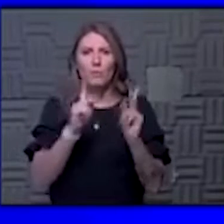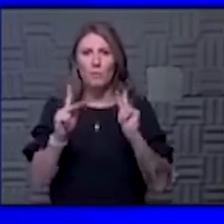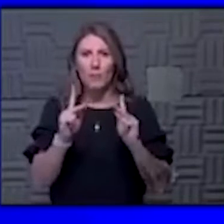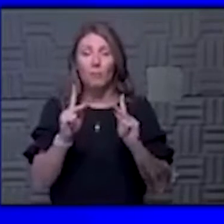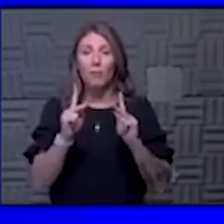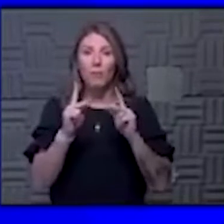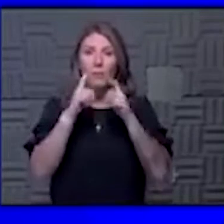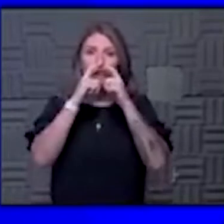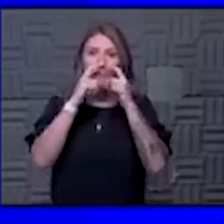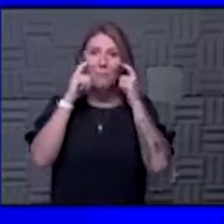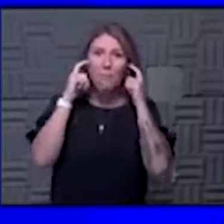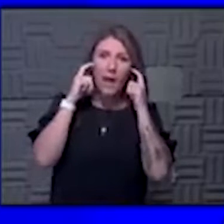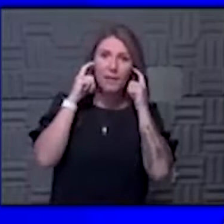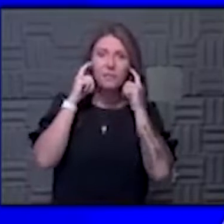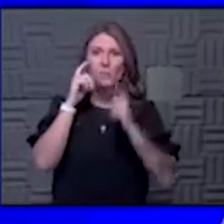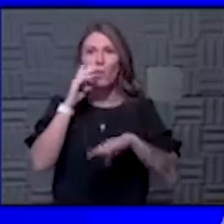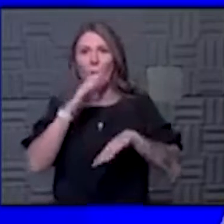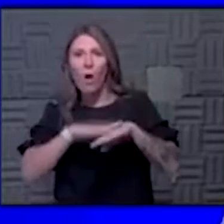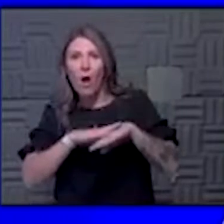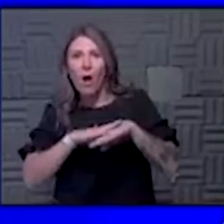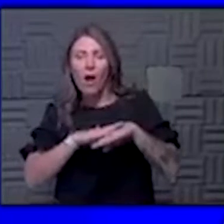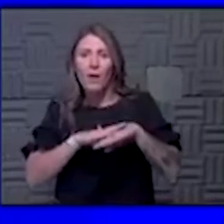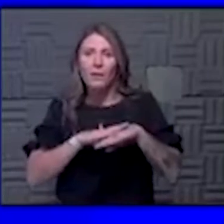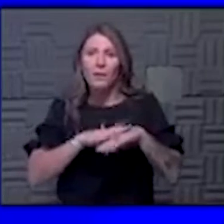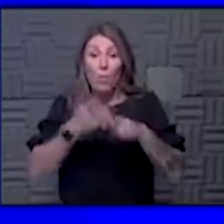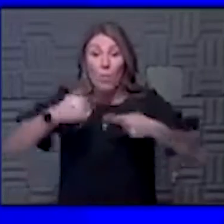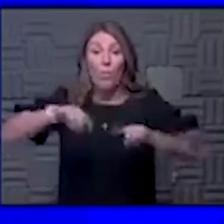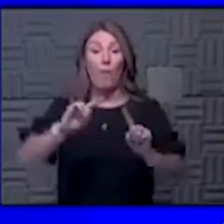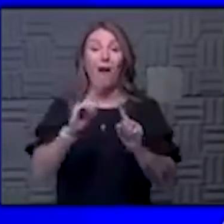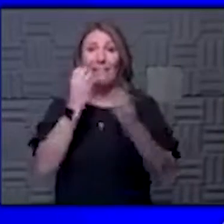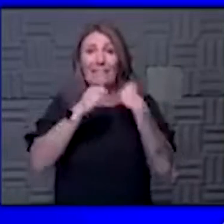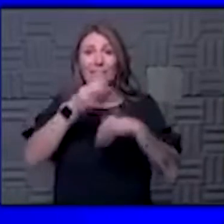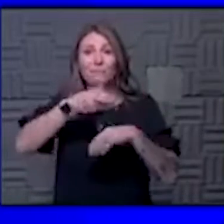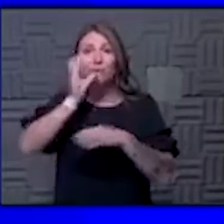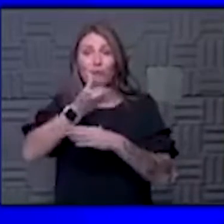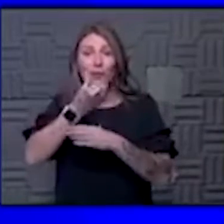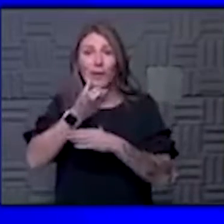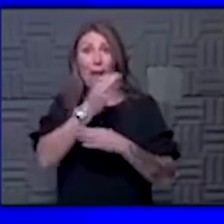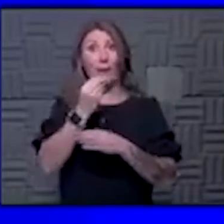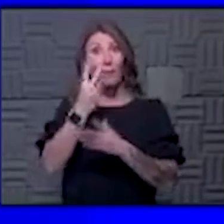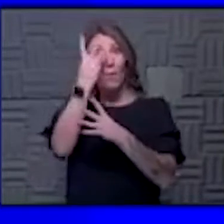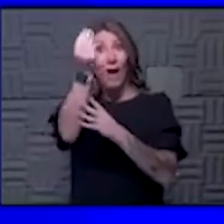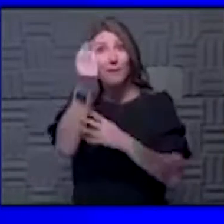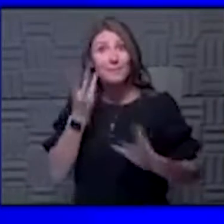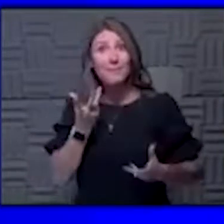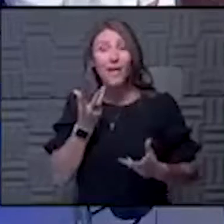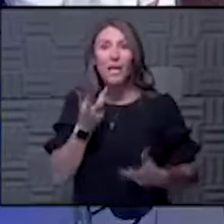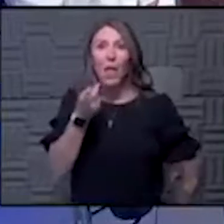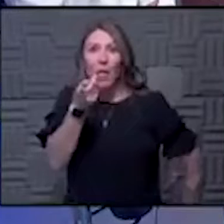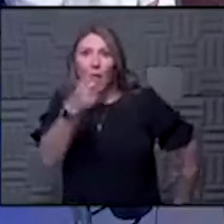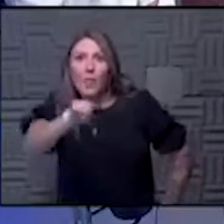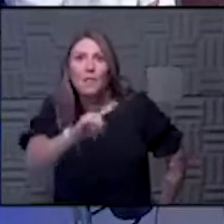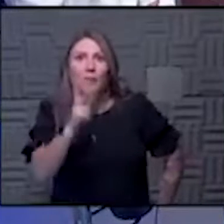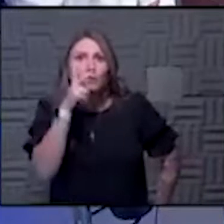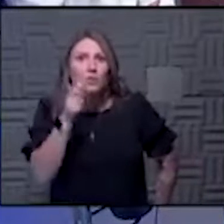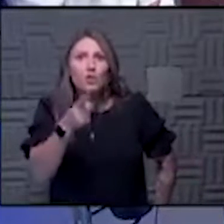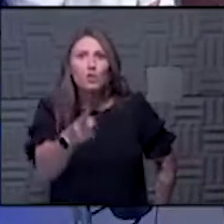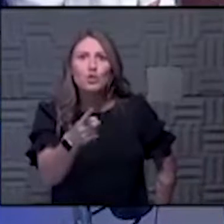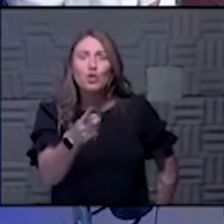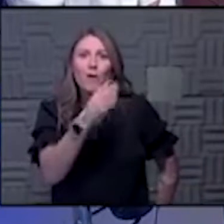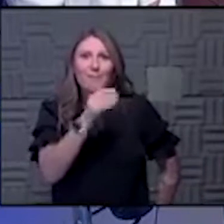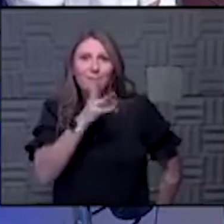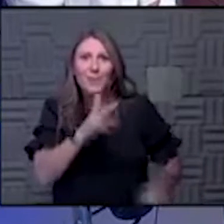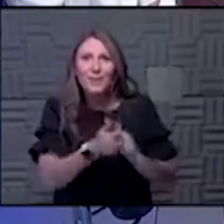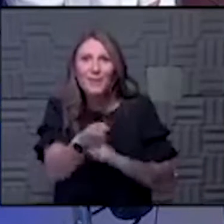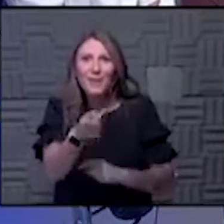on while they weren't eating or drinking, and they were outside. Yes. But definitely inside. And they've heard you. They've talked to you. They've listened to your